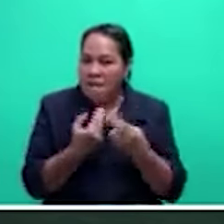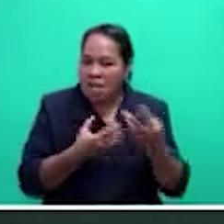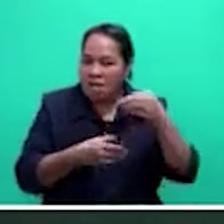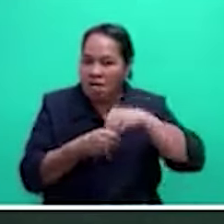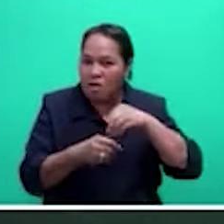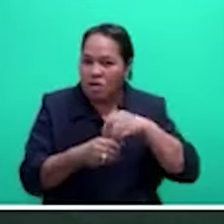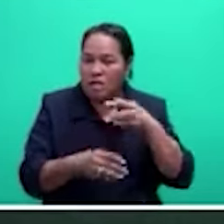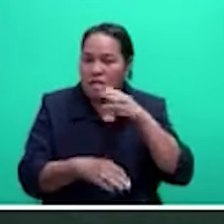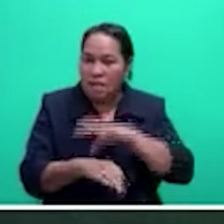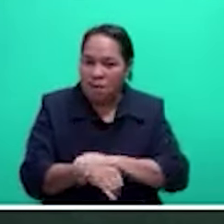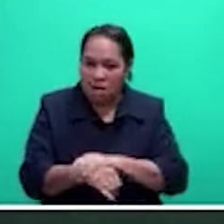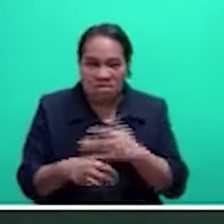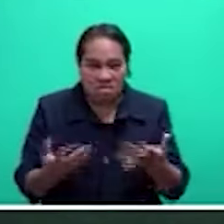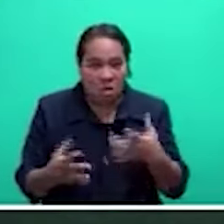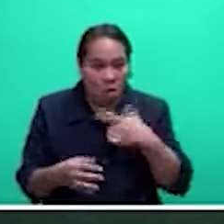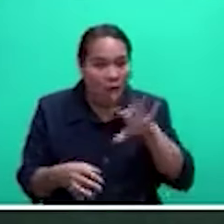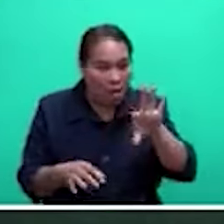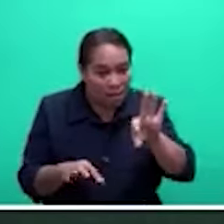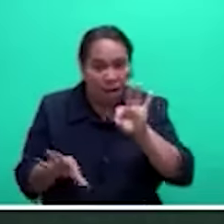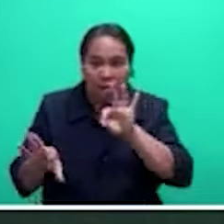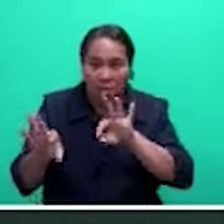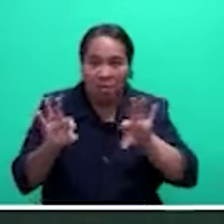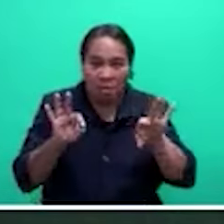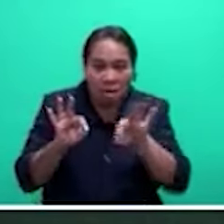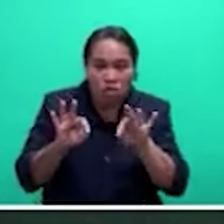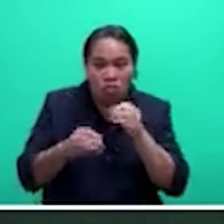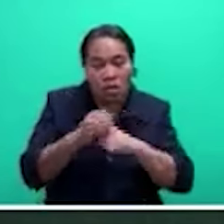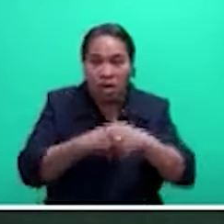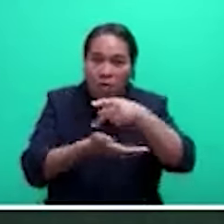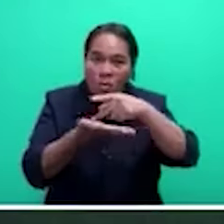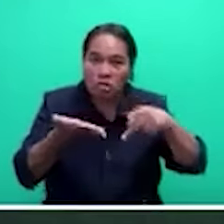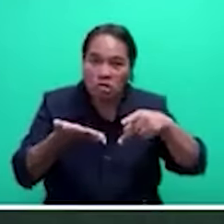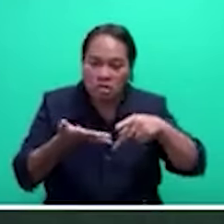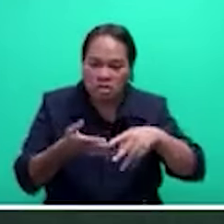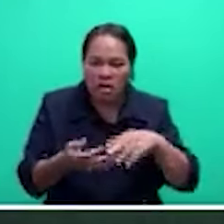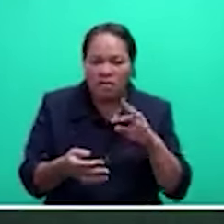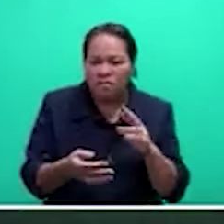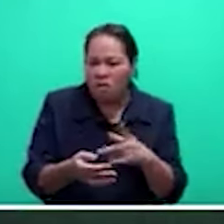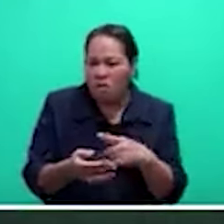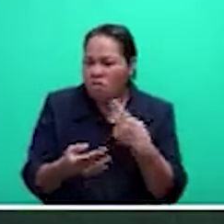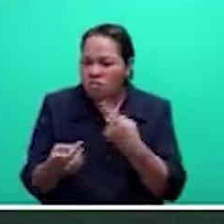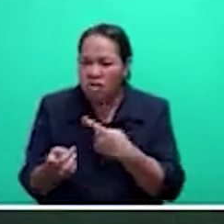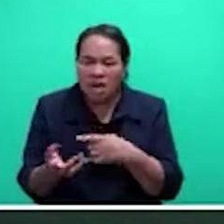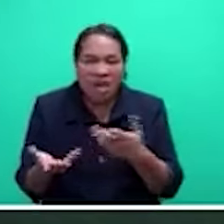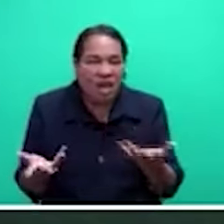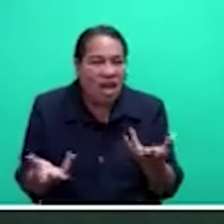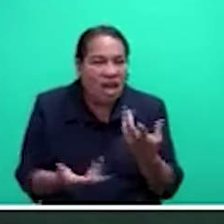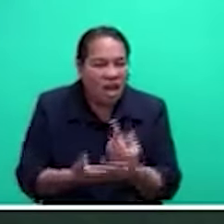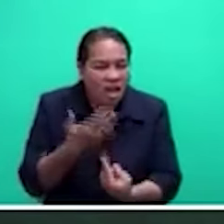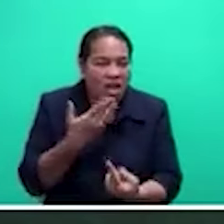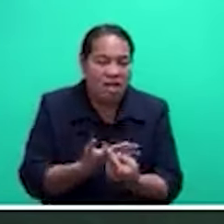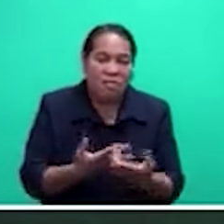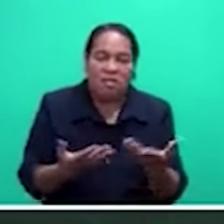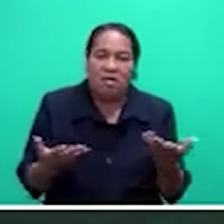These appointments involving party supporters, sympathizers, financiers, and unsuccessful election candidates